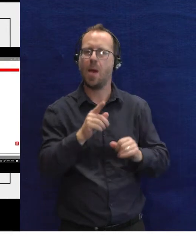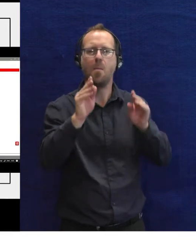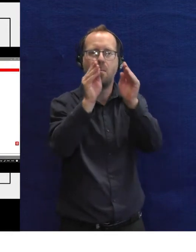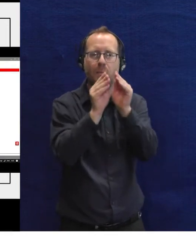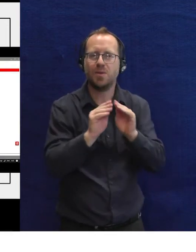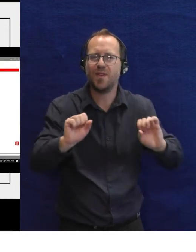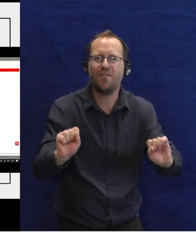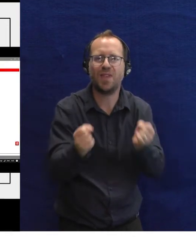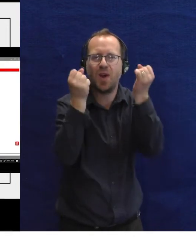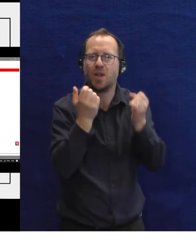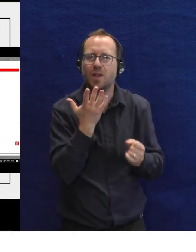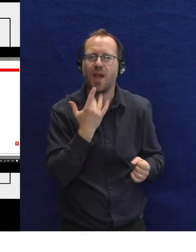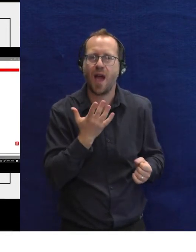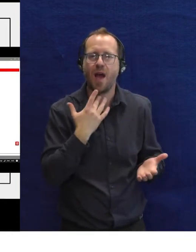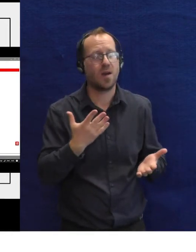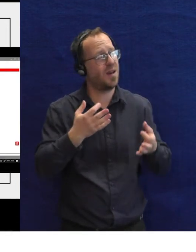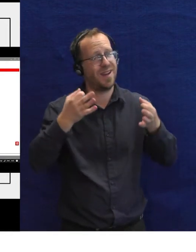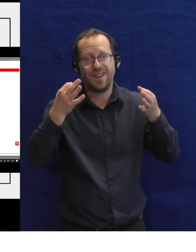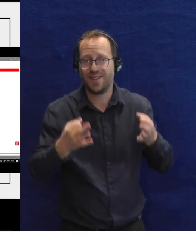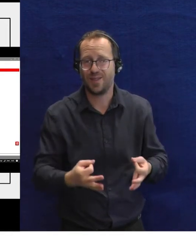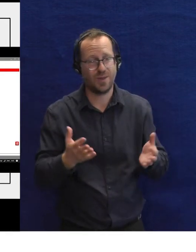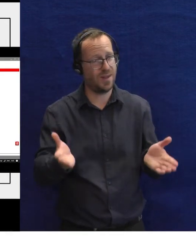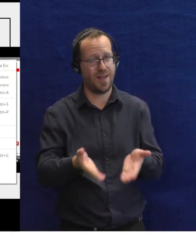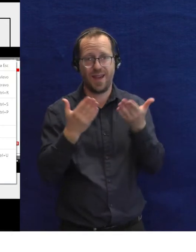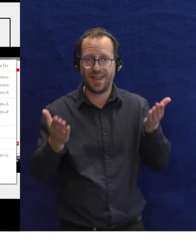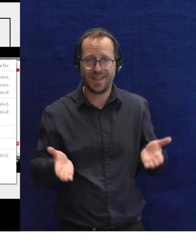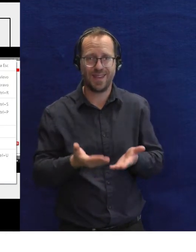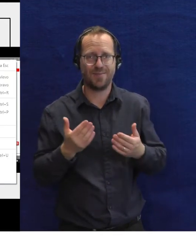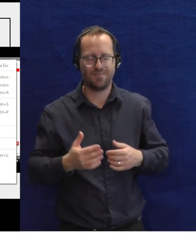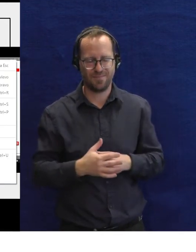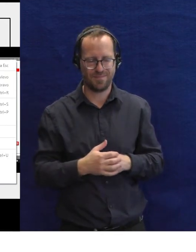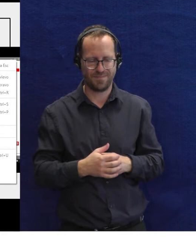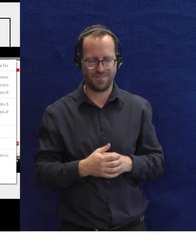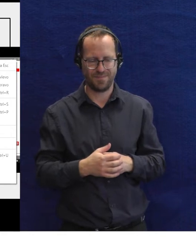So how do we create descriptions? It's a very simple. You